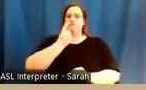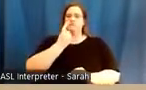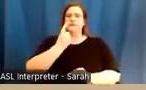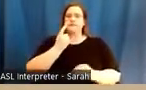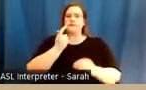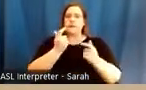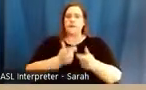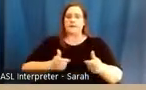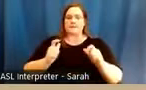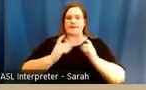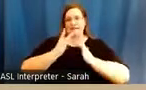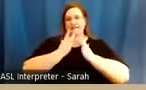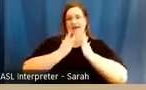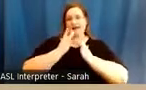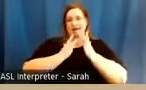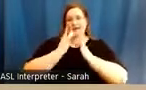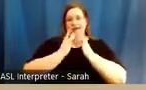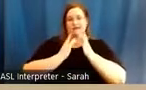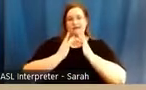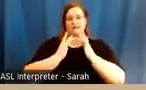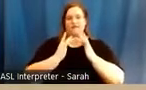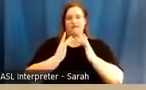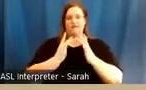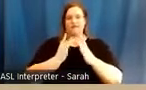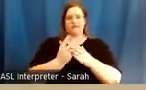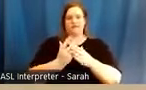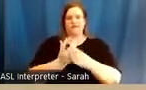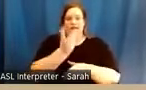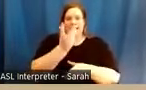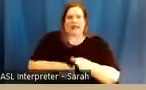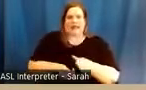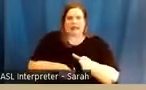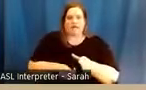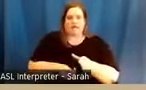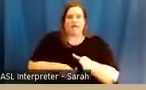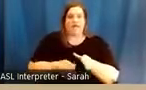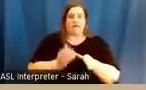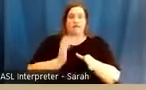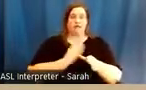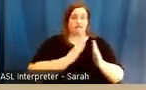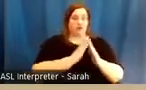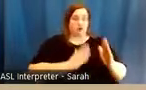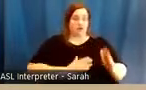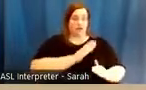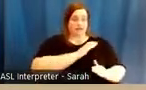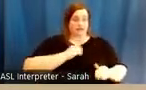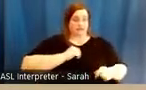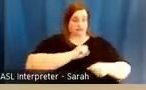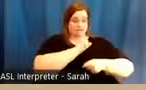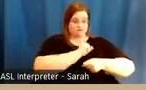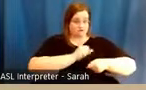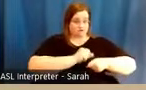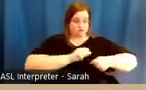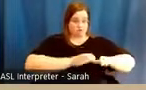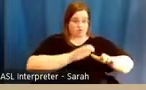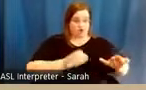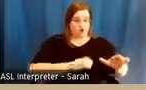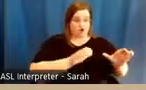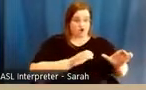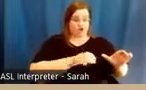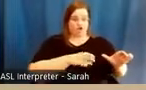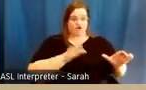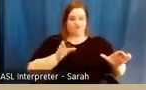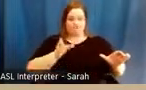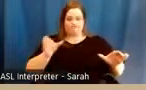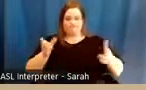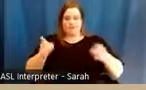a big lack and a big canyon between the work that we're doing in the Housing Committee and what's happening out in